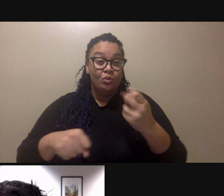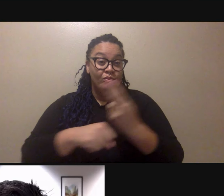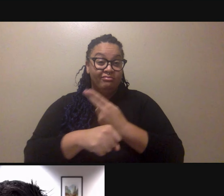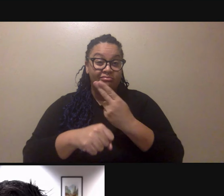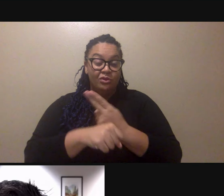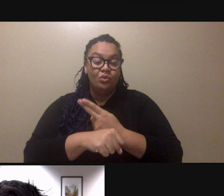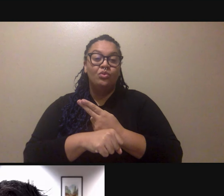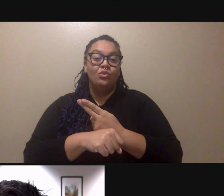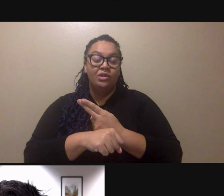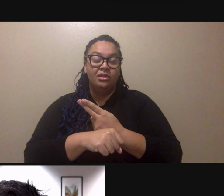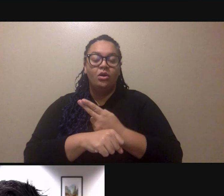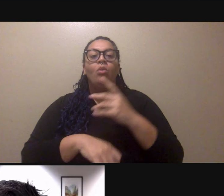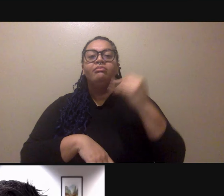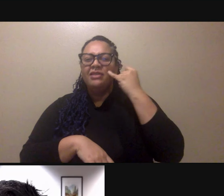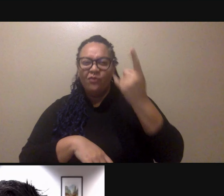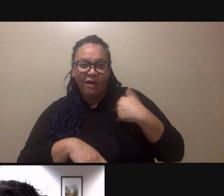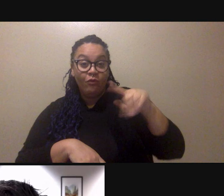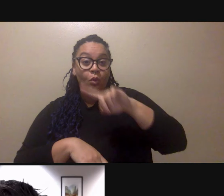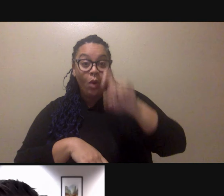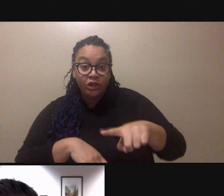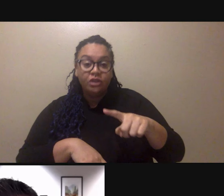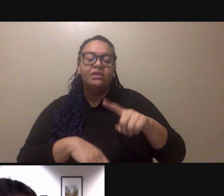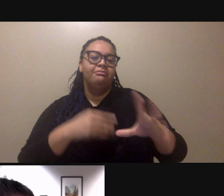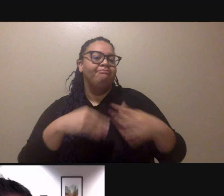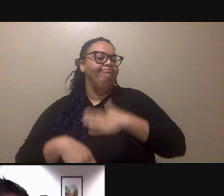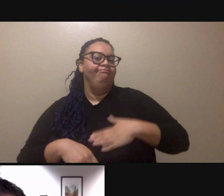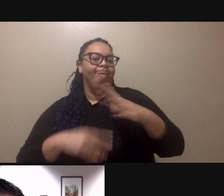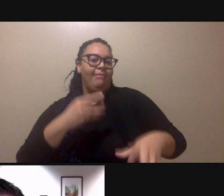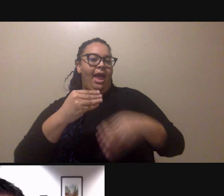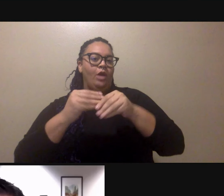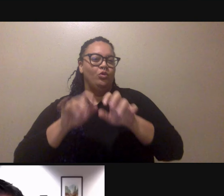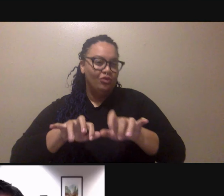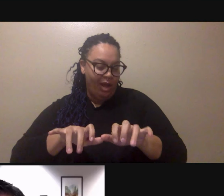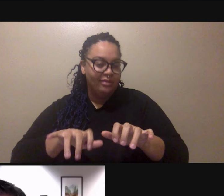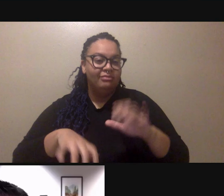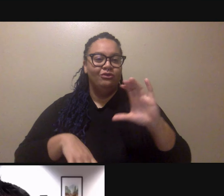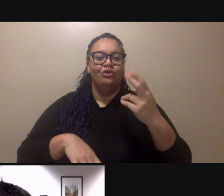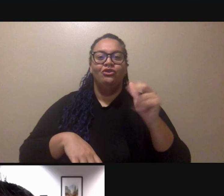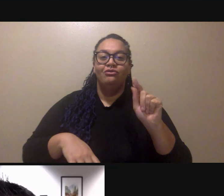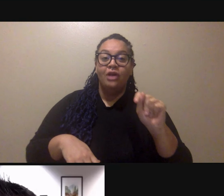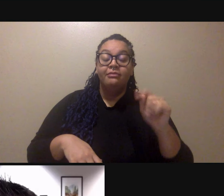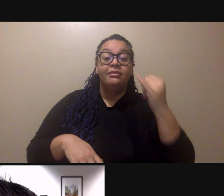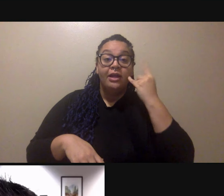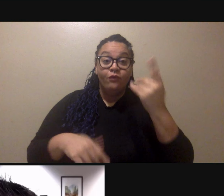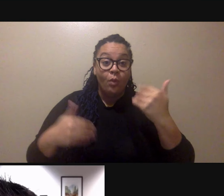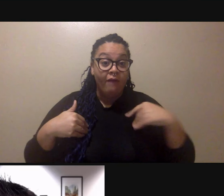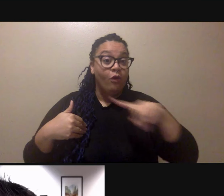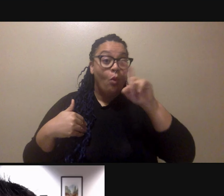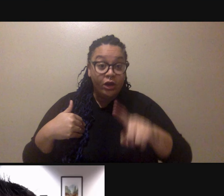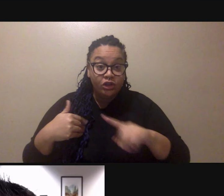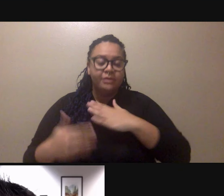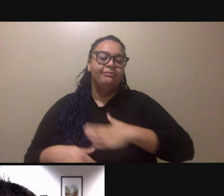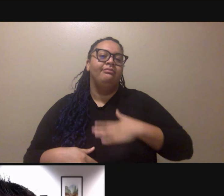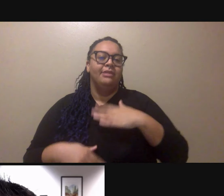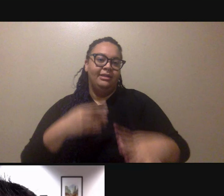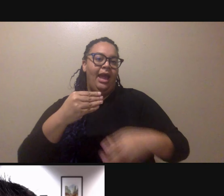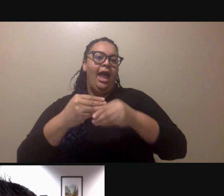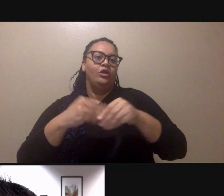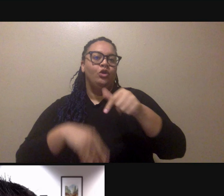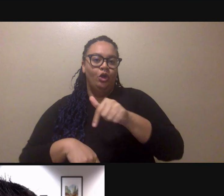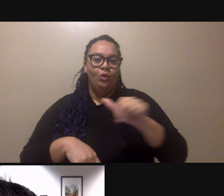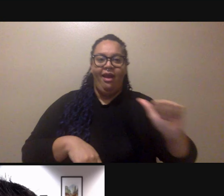can put those questions in the chat, and I will get those and try to help you. If you have a question for Murray, put those in the Q&A, and we will be